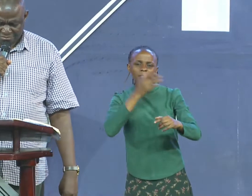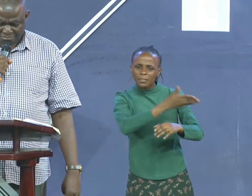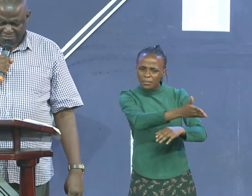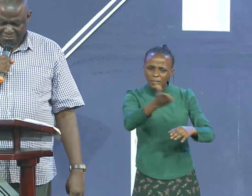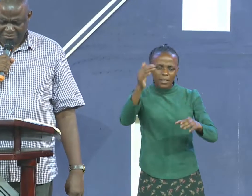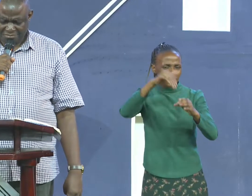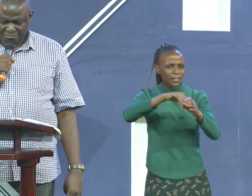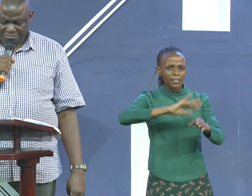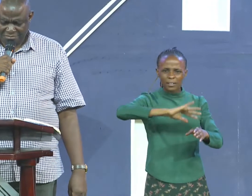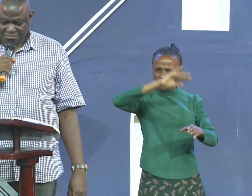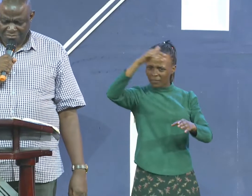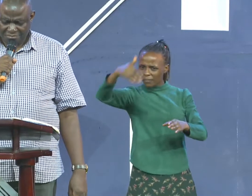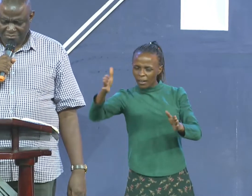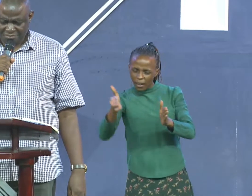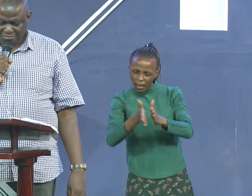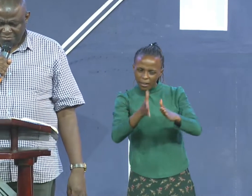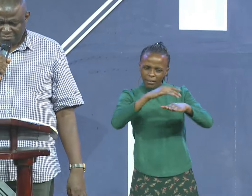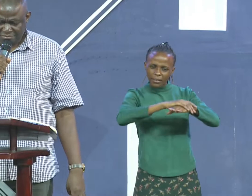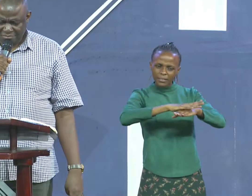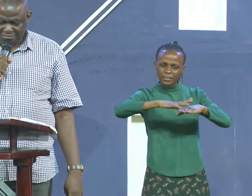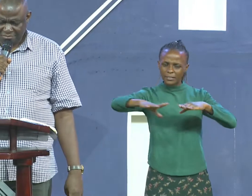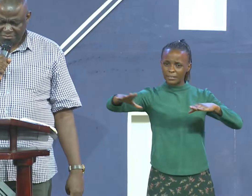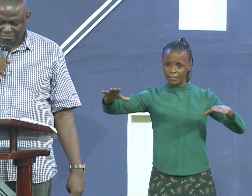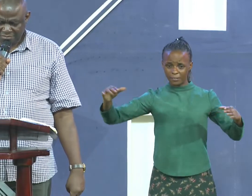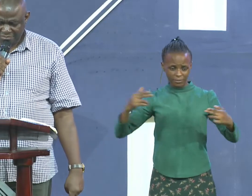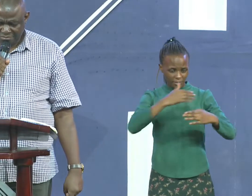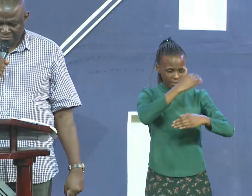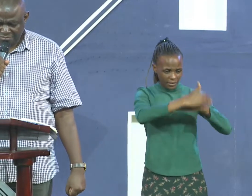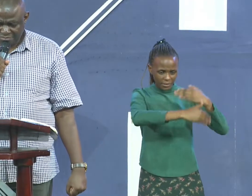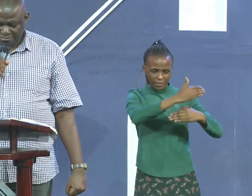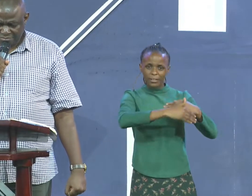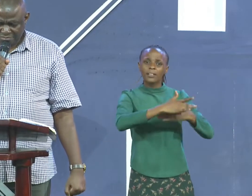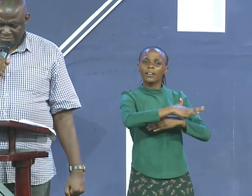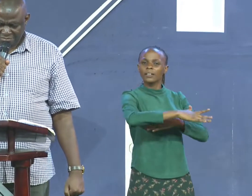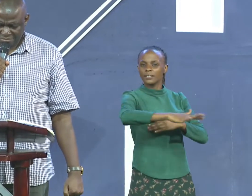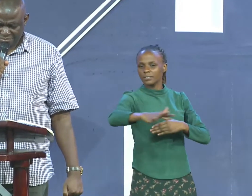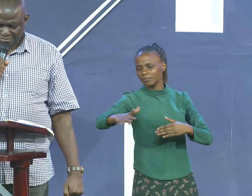nsozi, Omukanani atuula kumpi n'ennyanja era ku lubalama lwa Yorodaani.